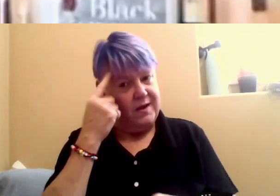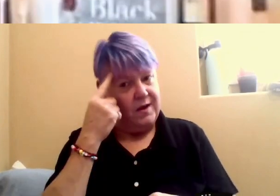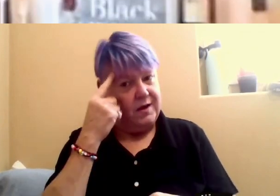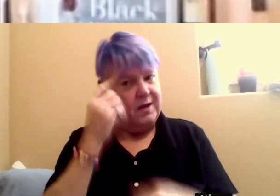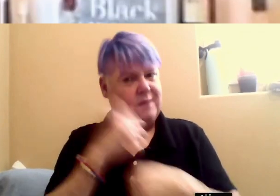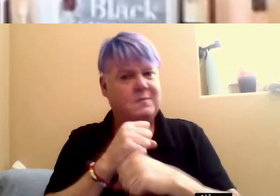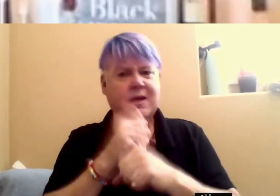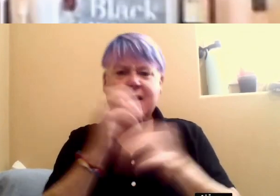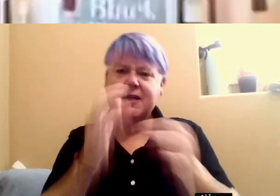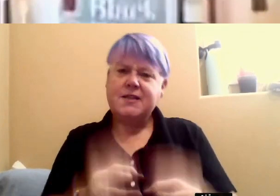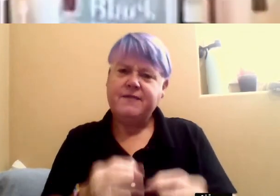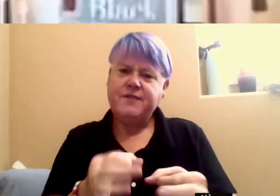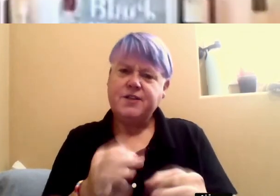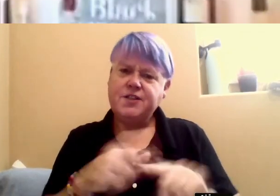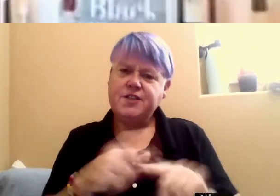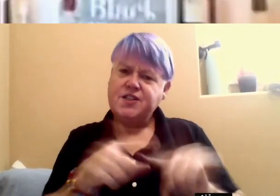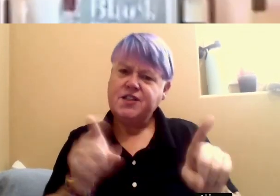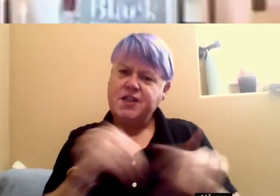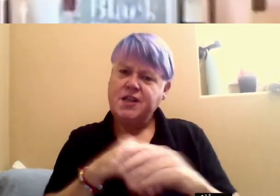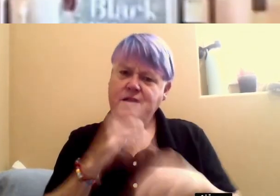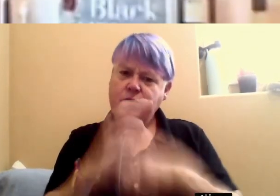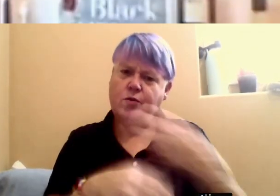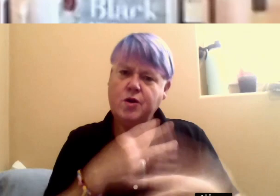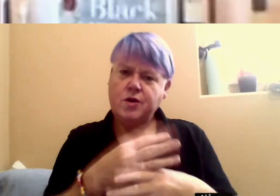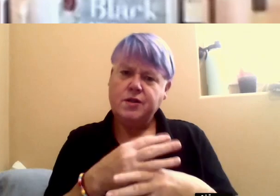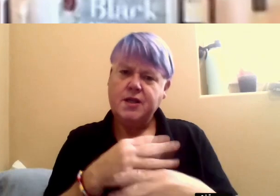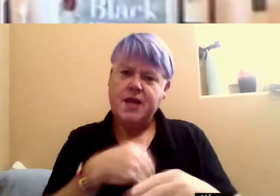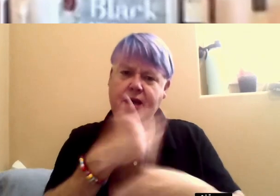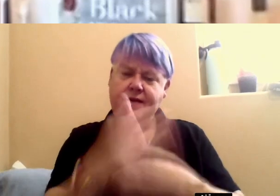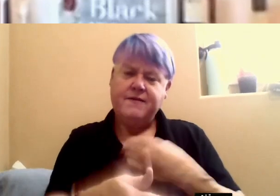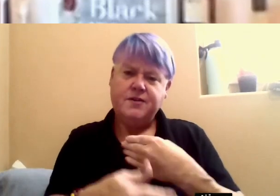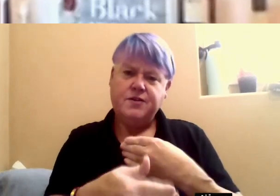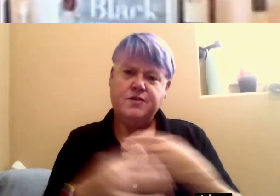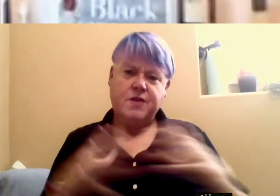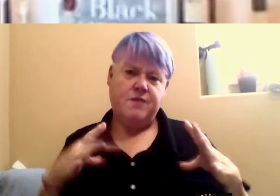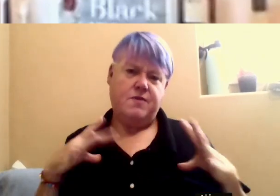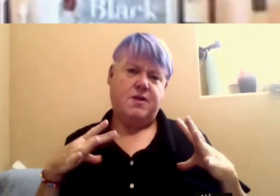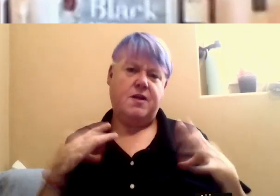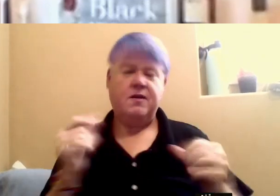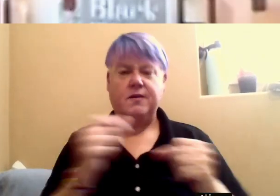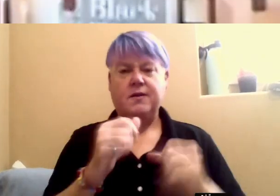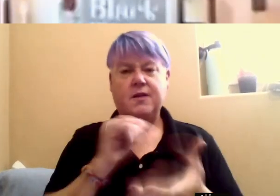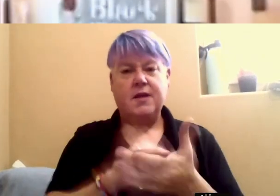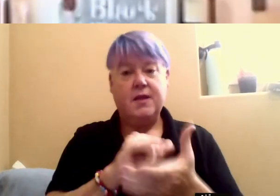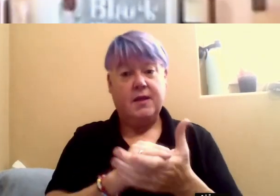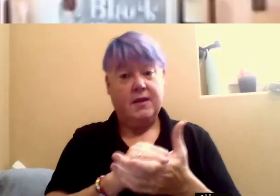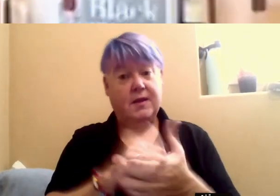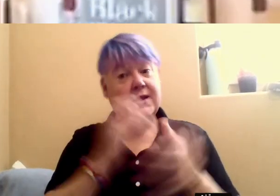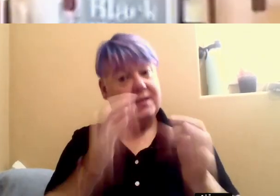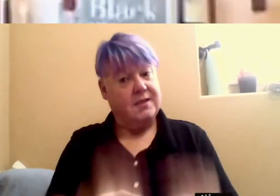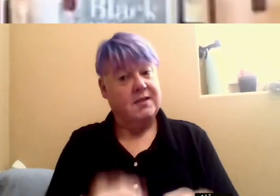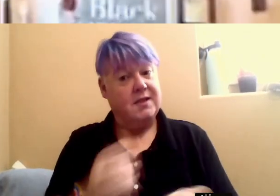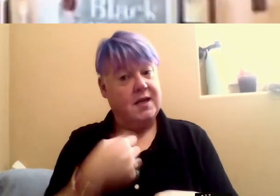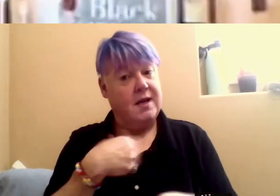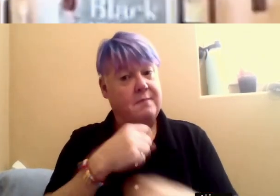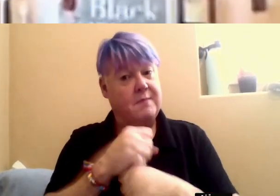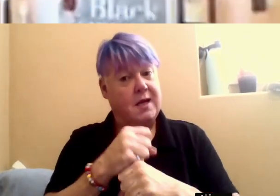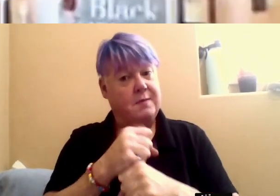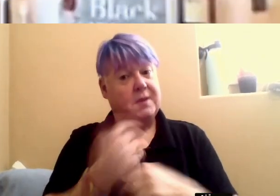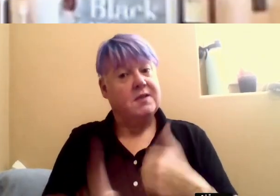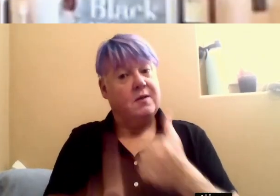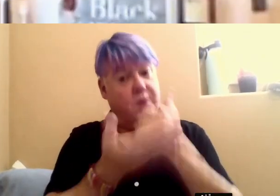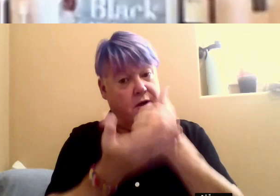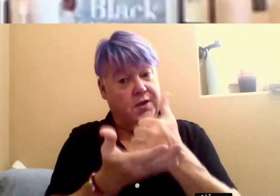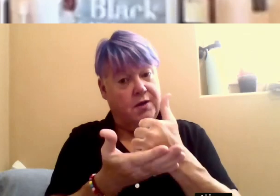difference when after he retired, and he said, "Well, that's the decisions I made were because I wanted to help as many people